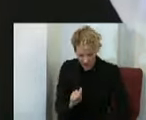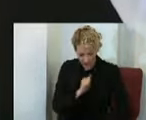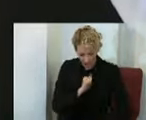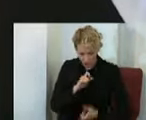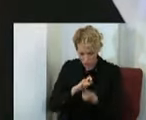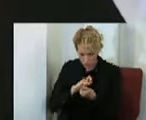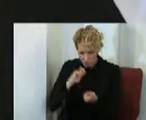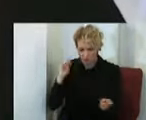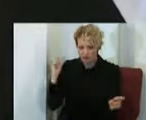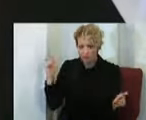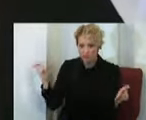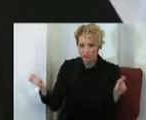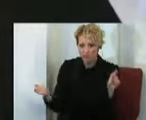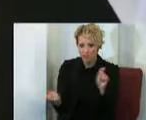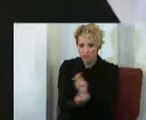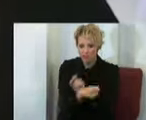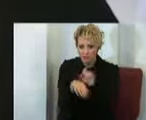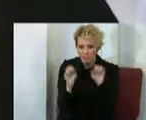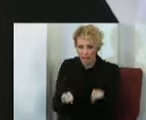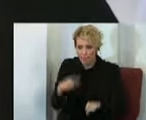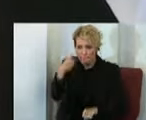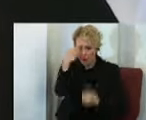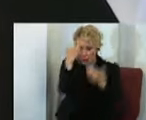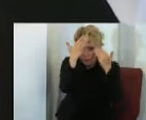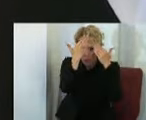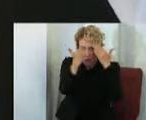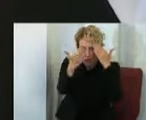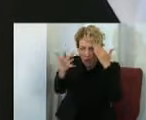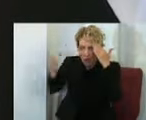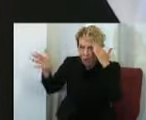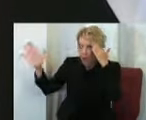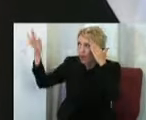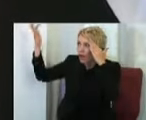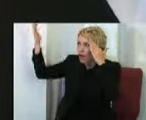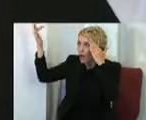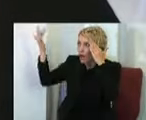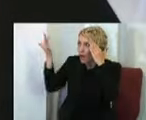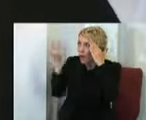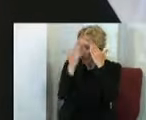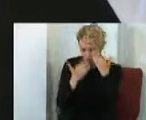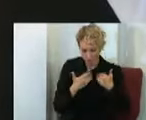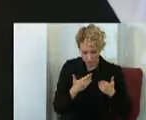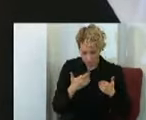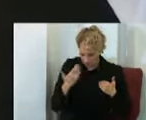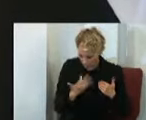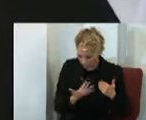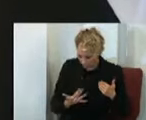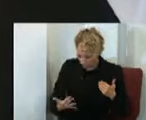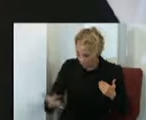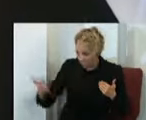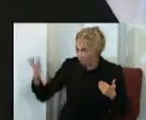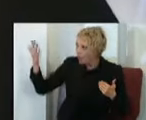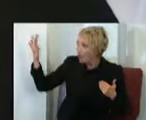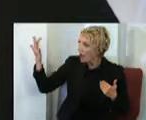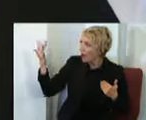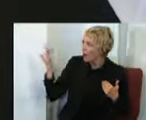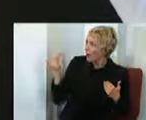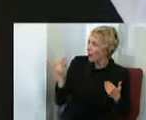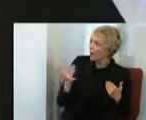transformed, our minds to be open, our hearts to be open, to be you in this